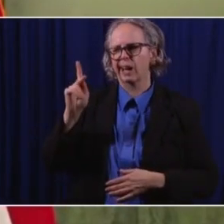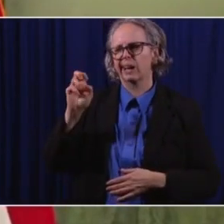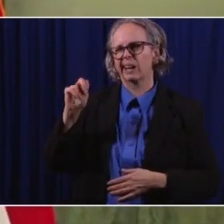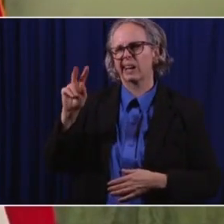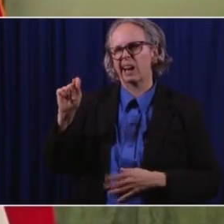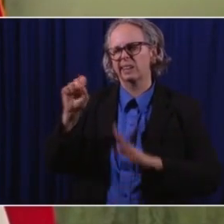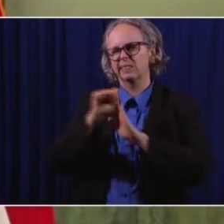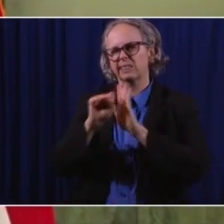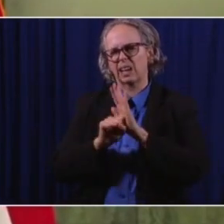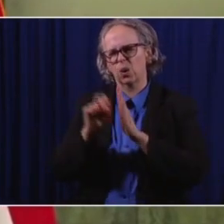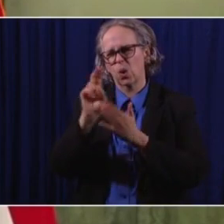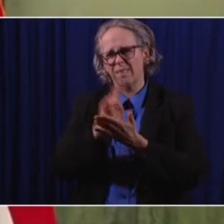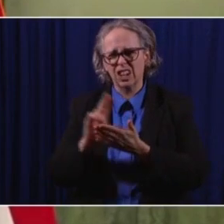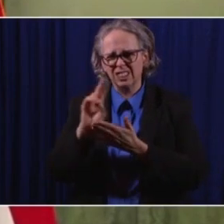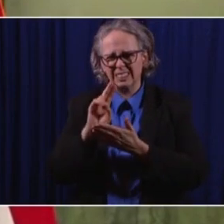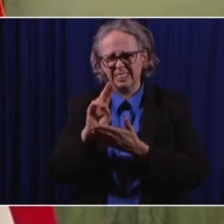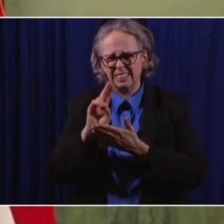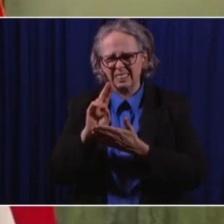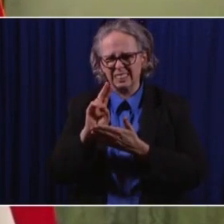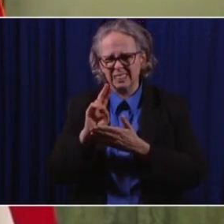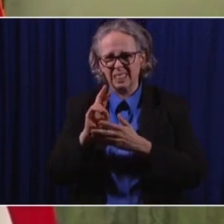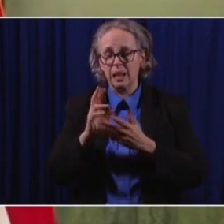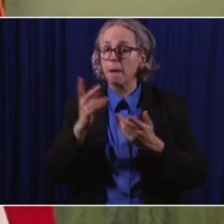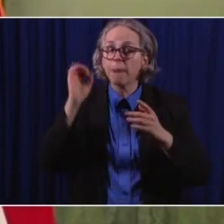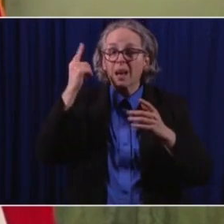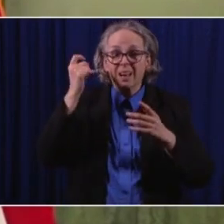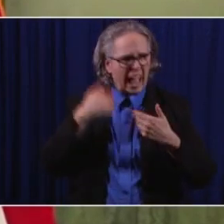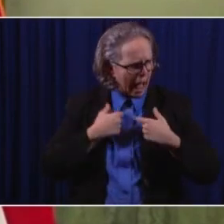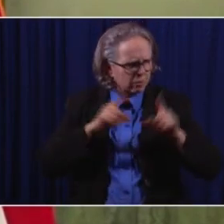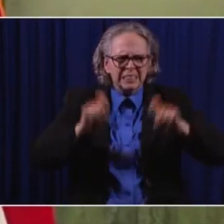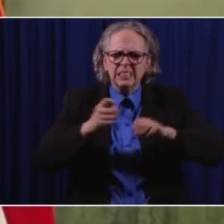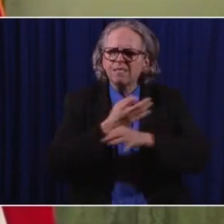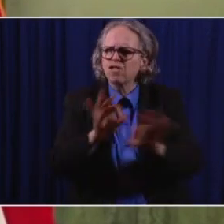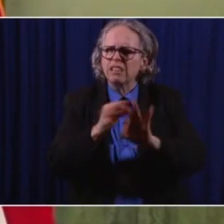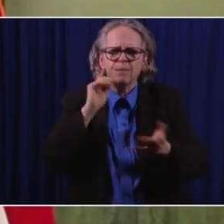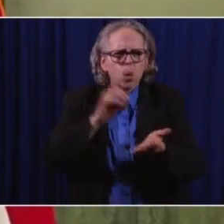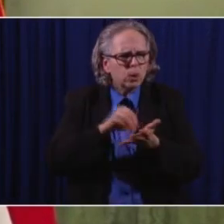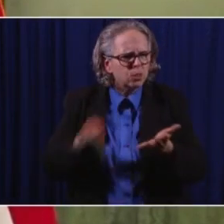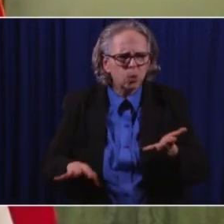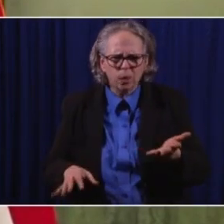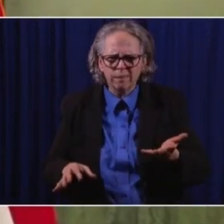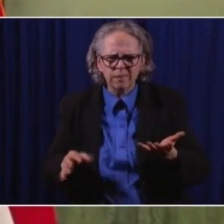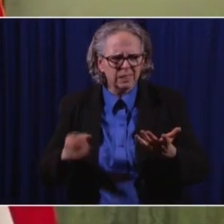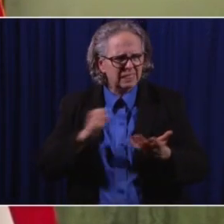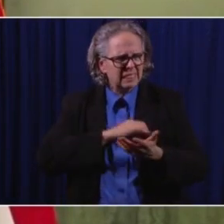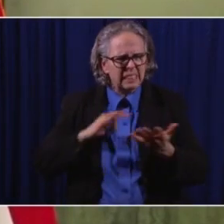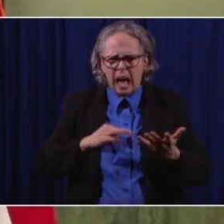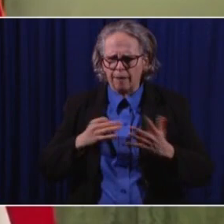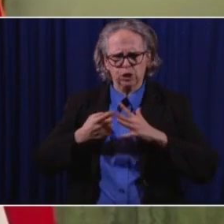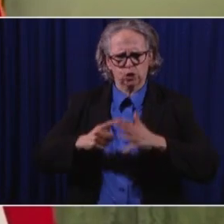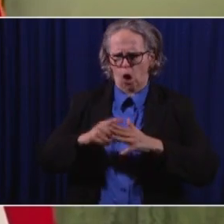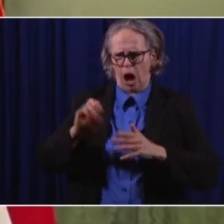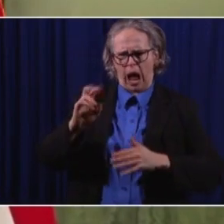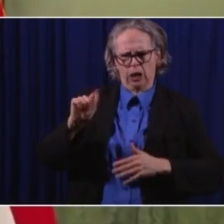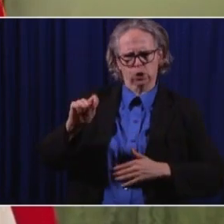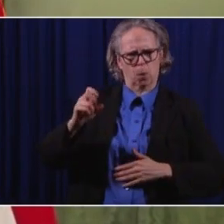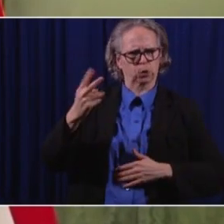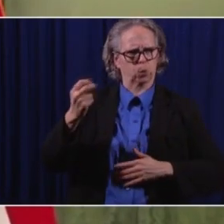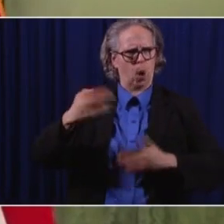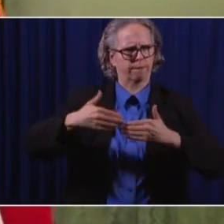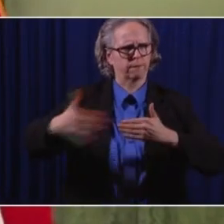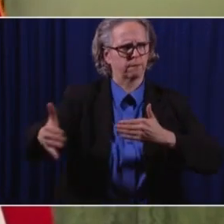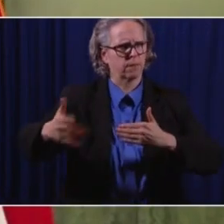free testing for students, staff, and faculty starting October 12th. So again, that's a great opportunity to